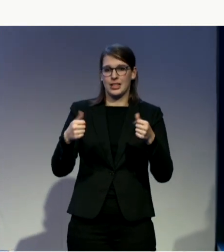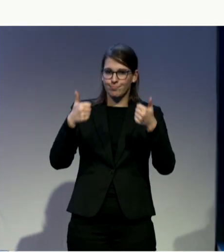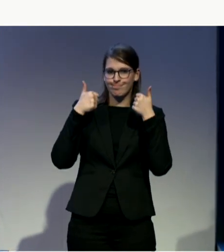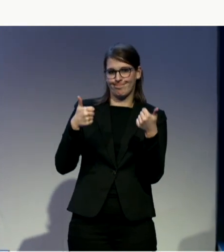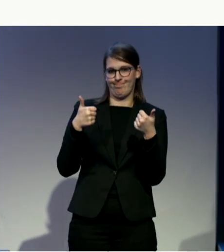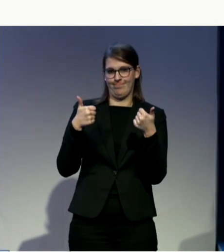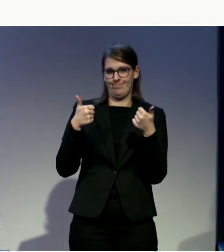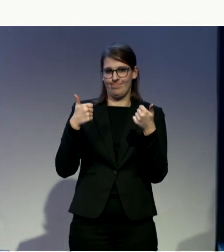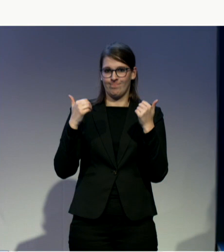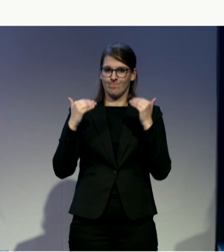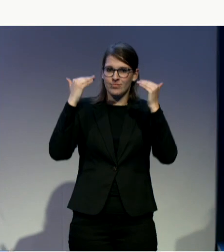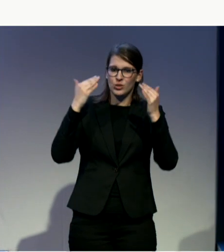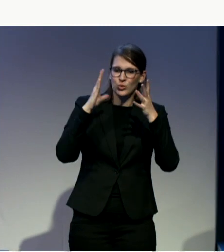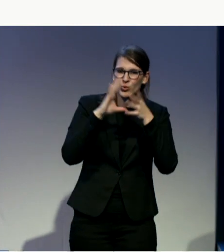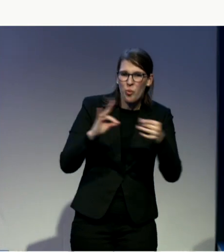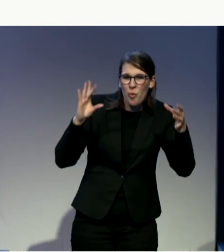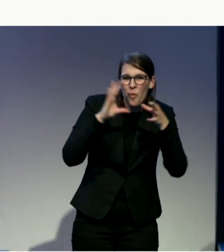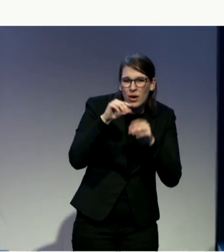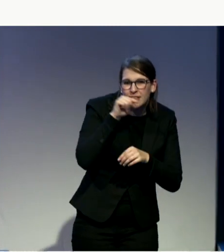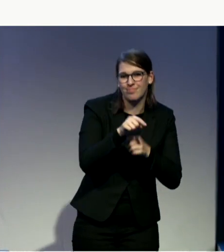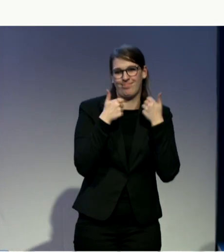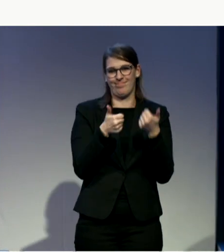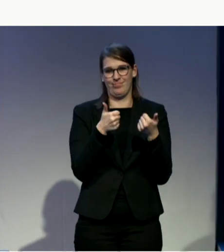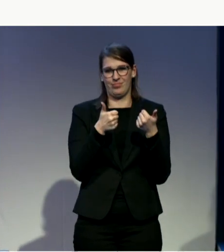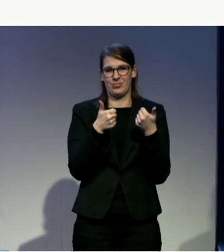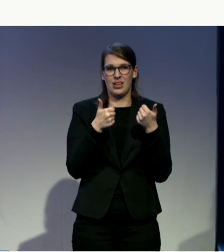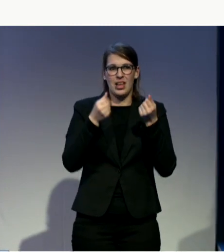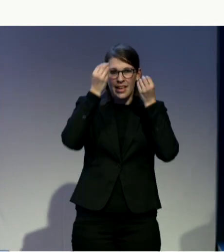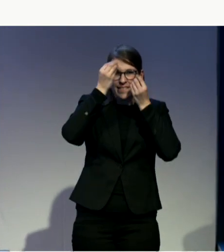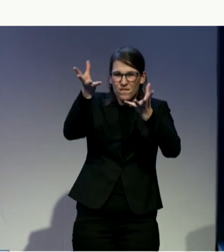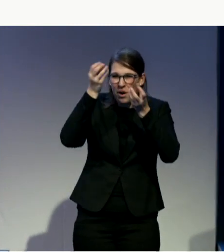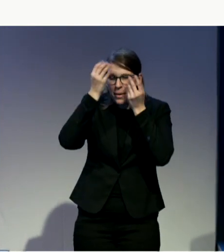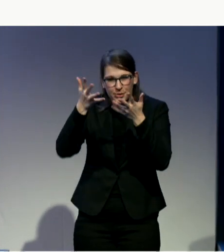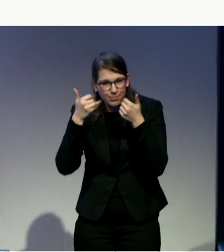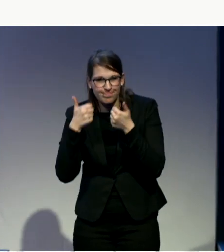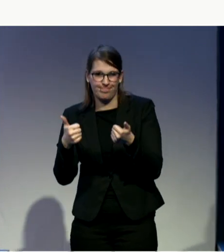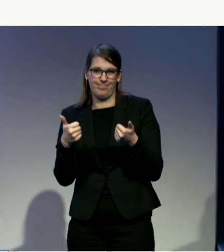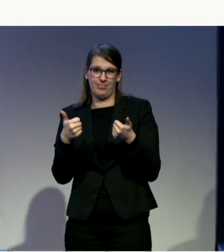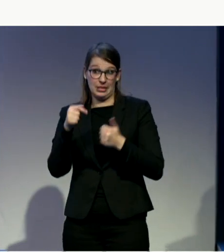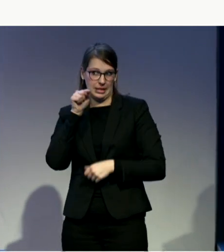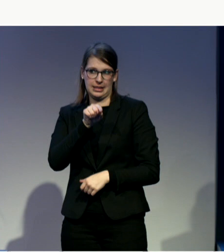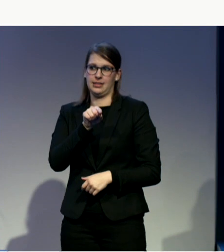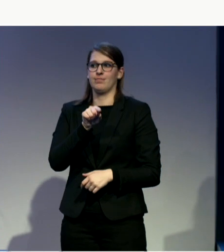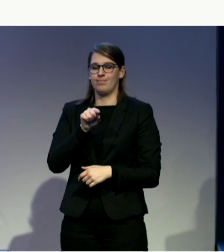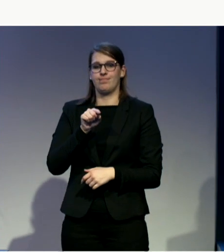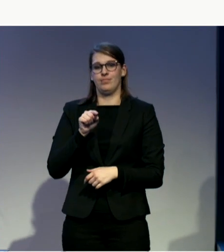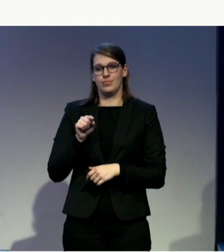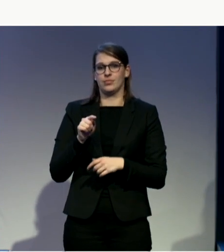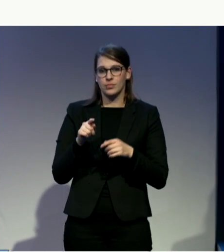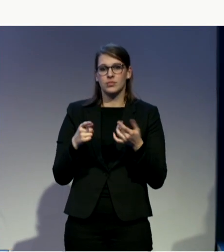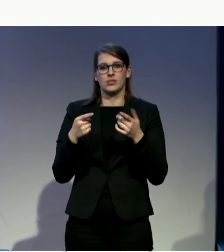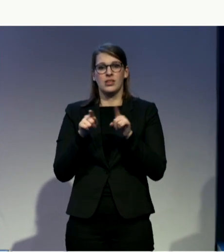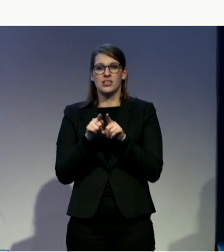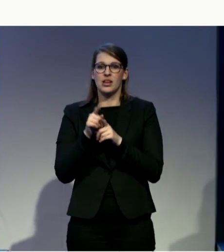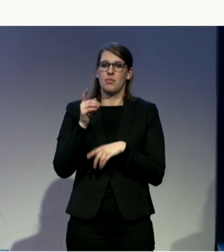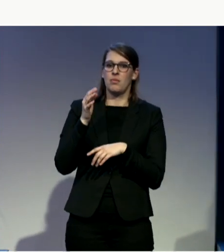good information, and actually, if you took disability out of the